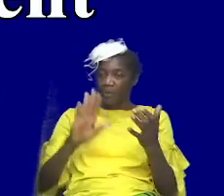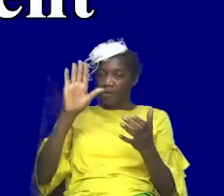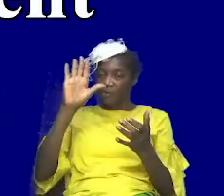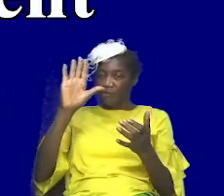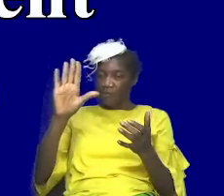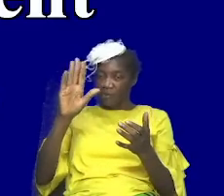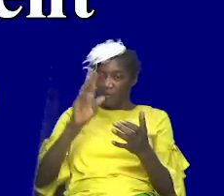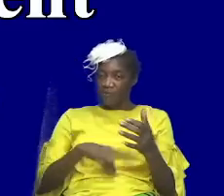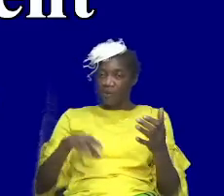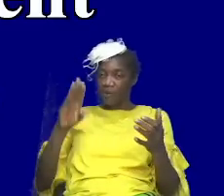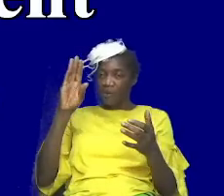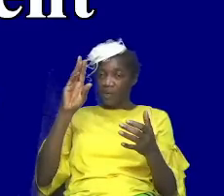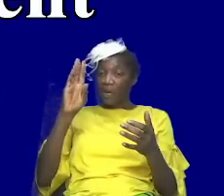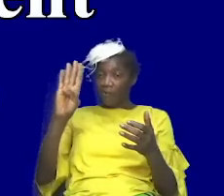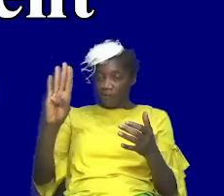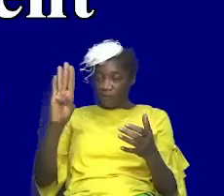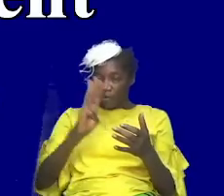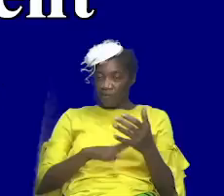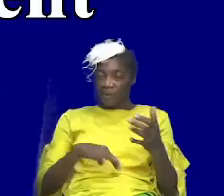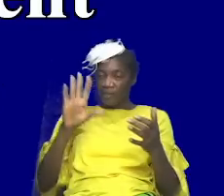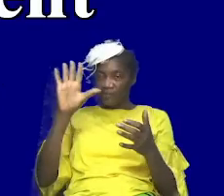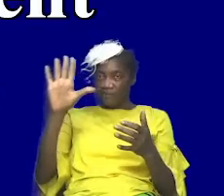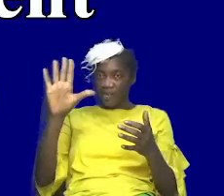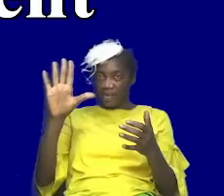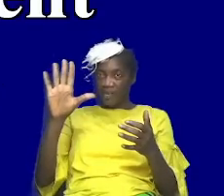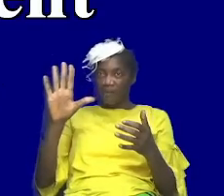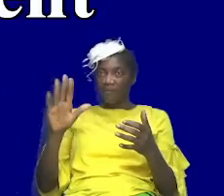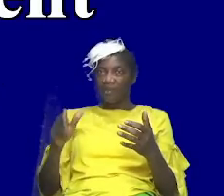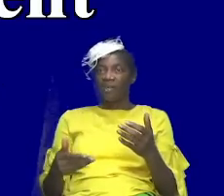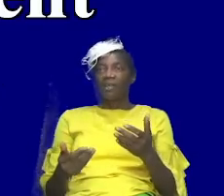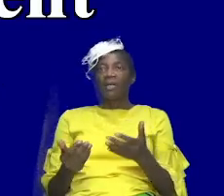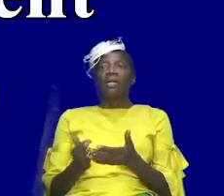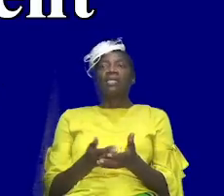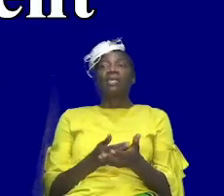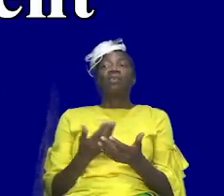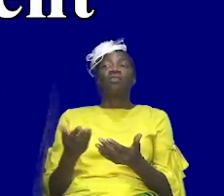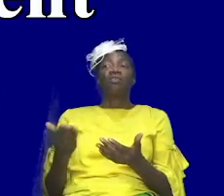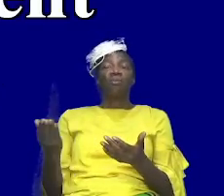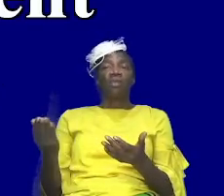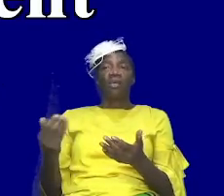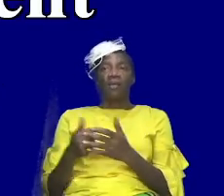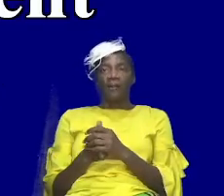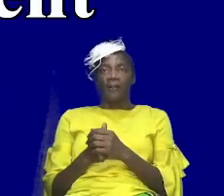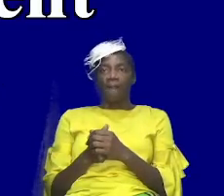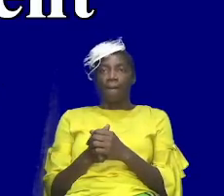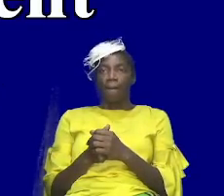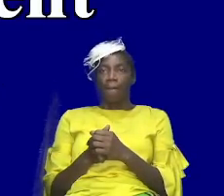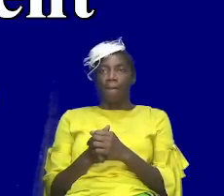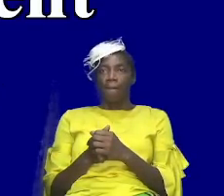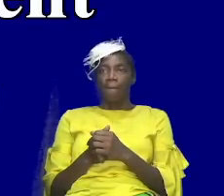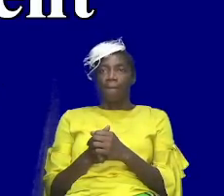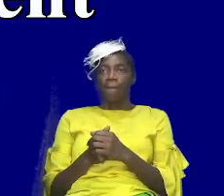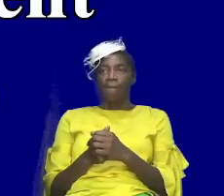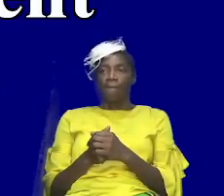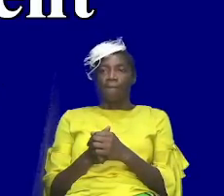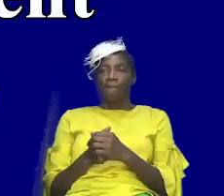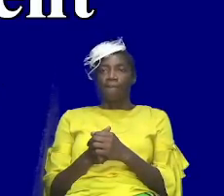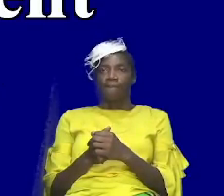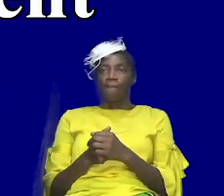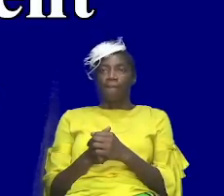the same term, the judgment seat of Christ. So there's something about this, and we are going to drill it down a little bit more